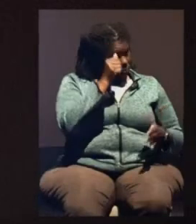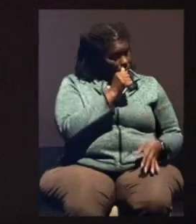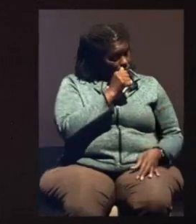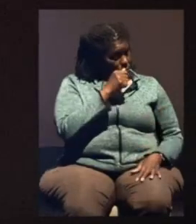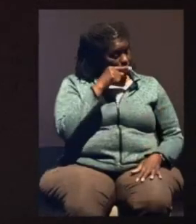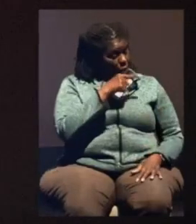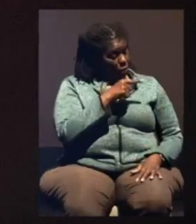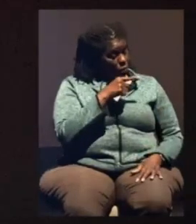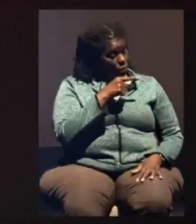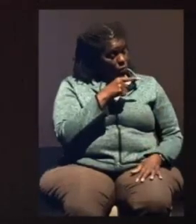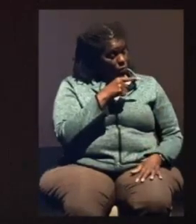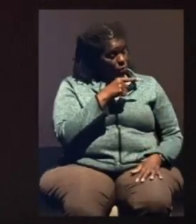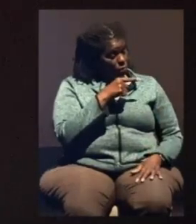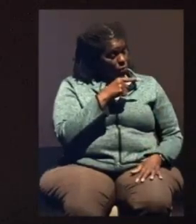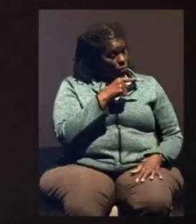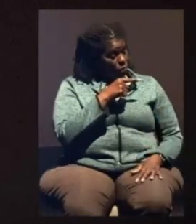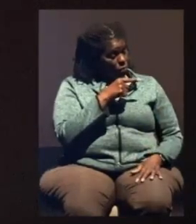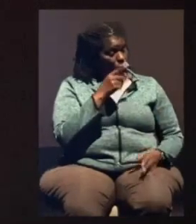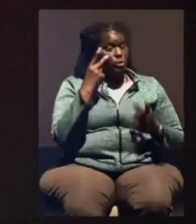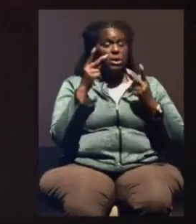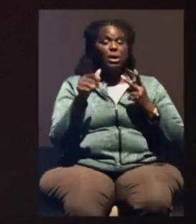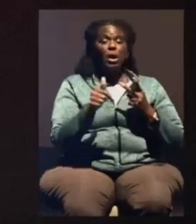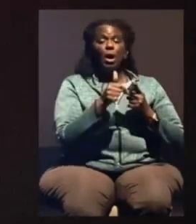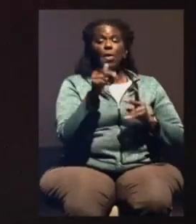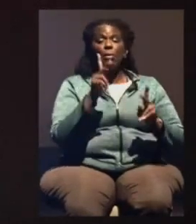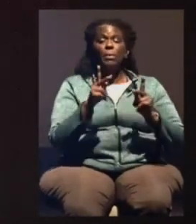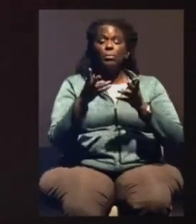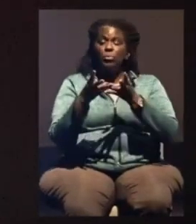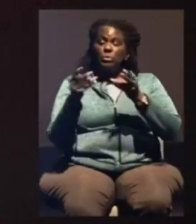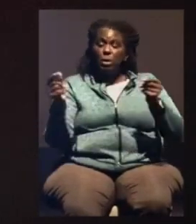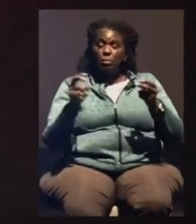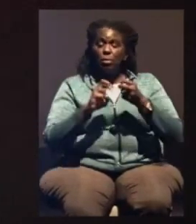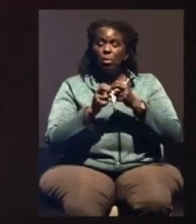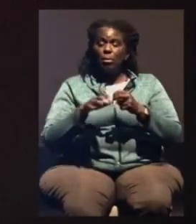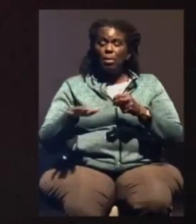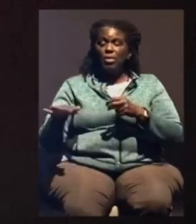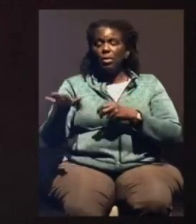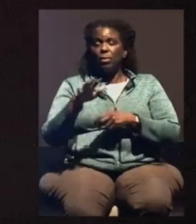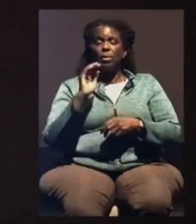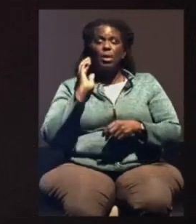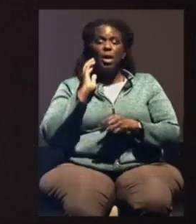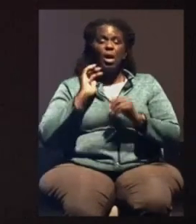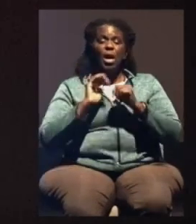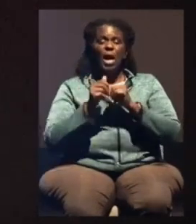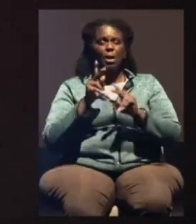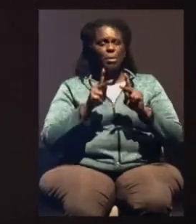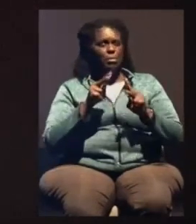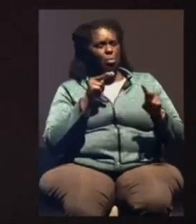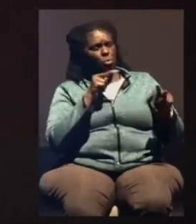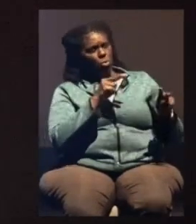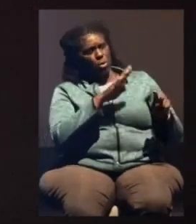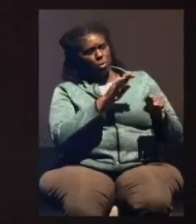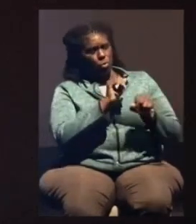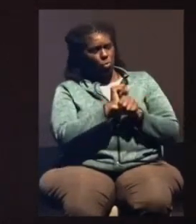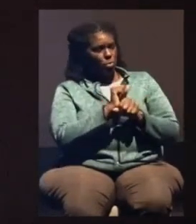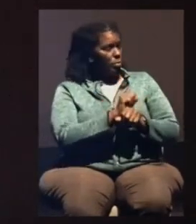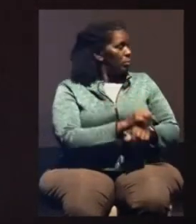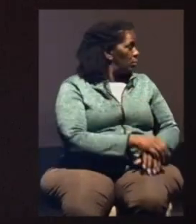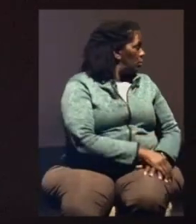Are you seen as having solved problems people are struggling with elsewhere? Or how do people look at the work you're doing here?